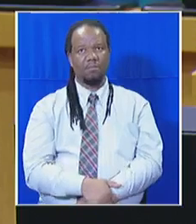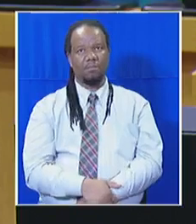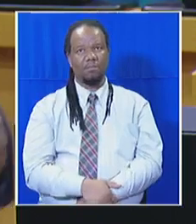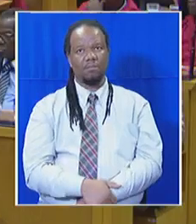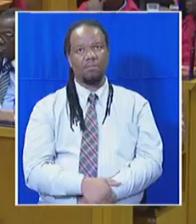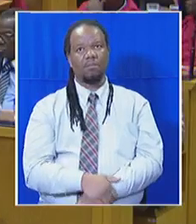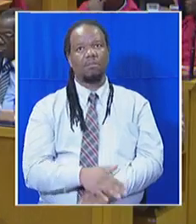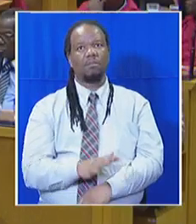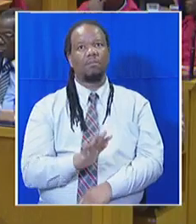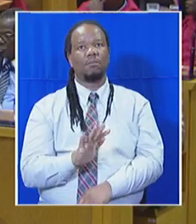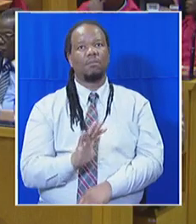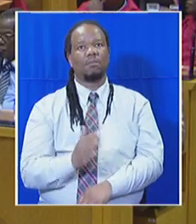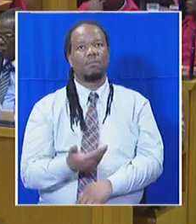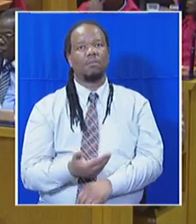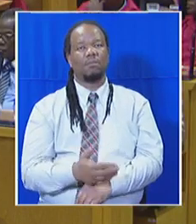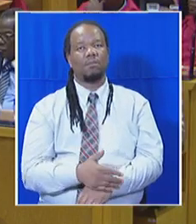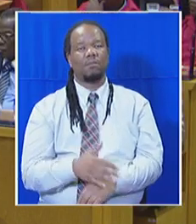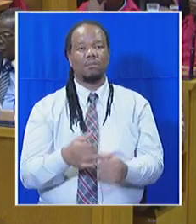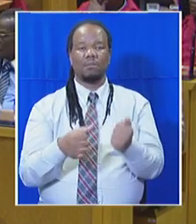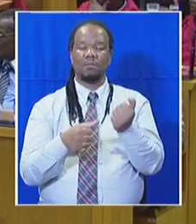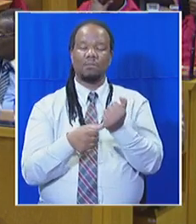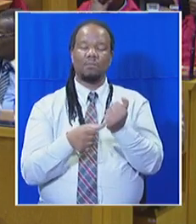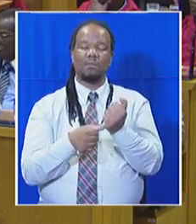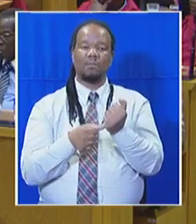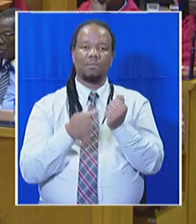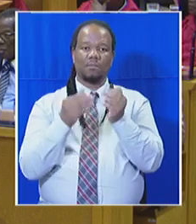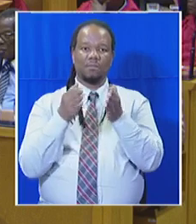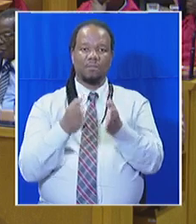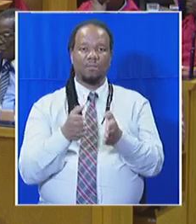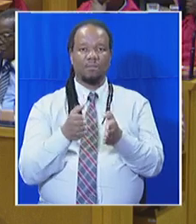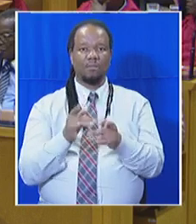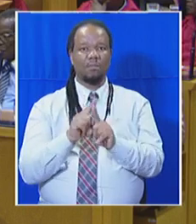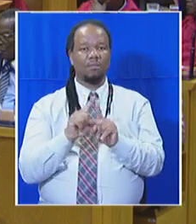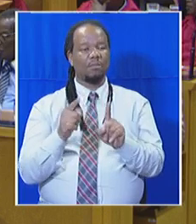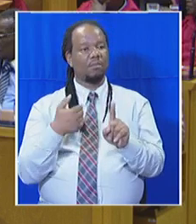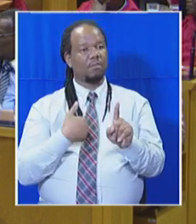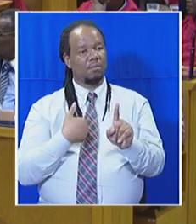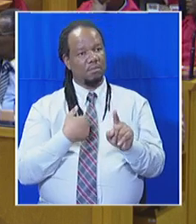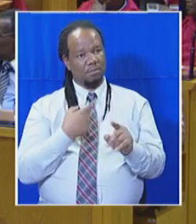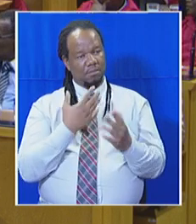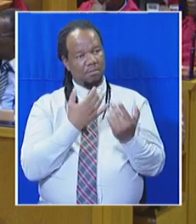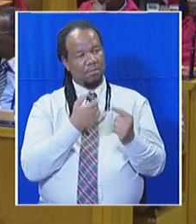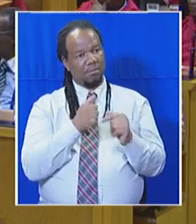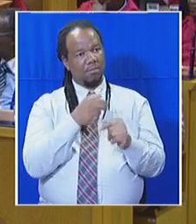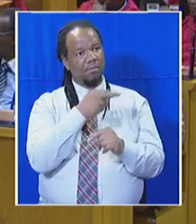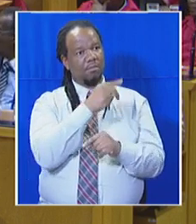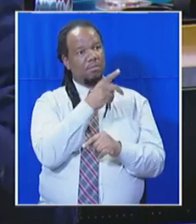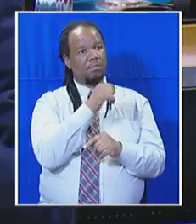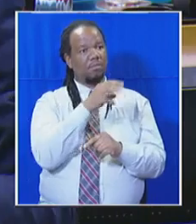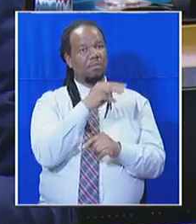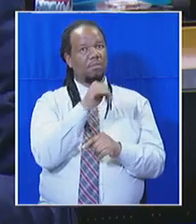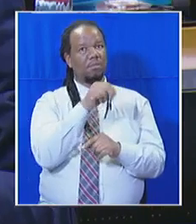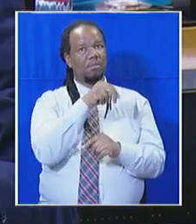Deputy Speaker, Yeah. I expect Brablade Nzimande to know Honorable that he member.